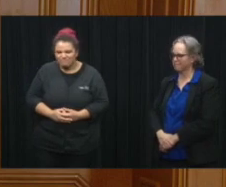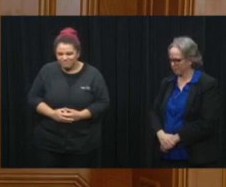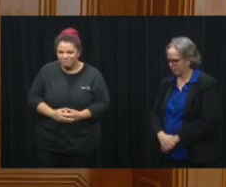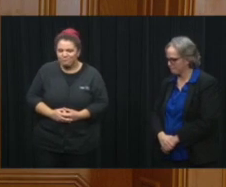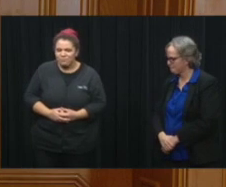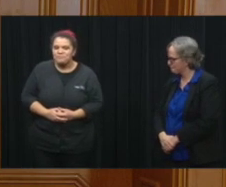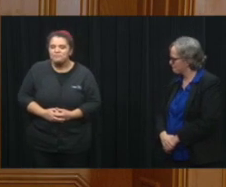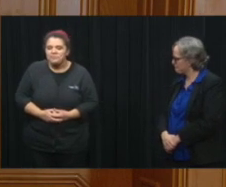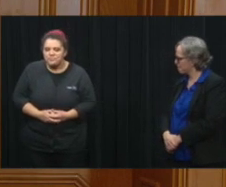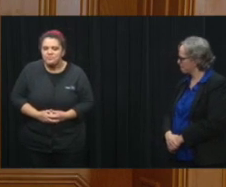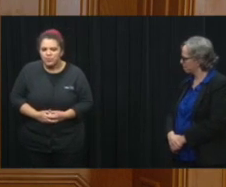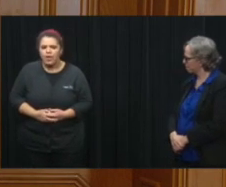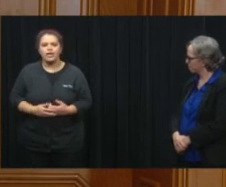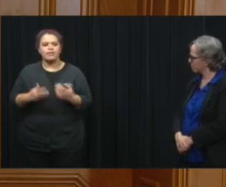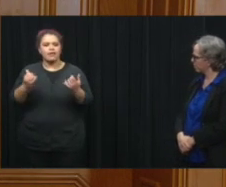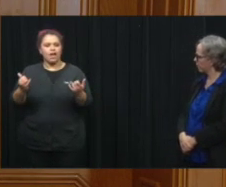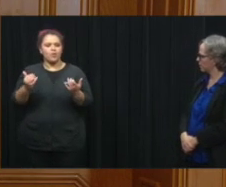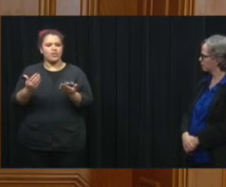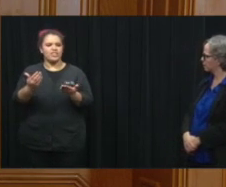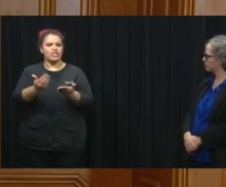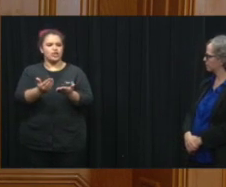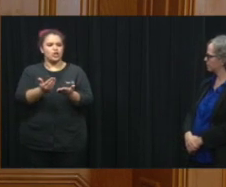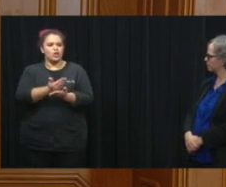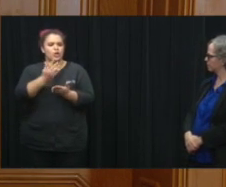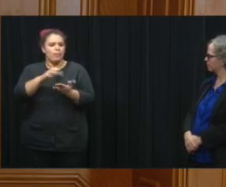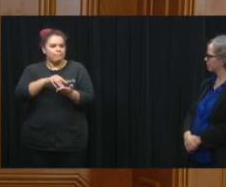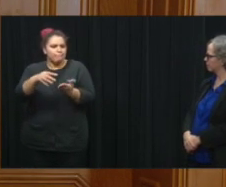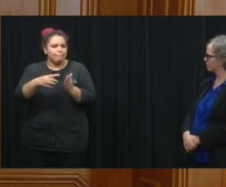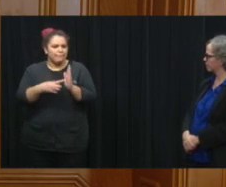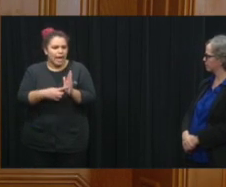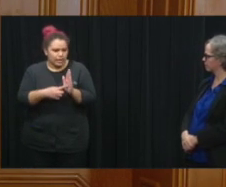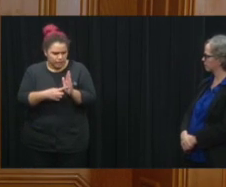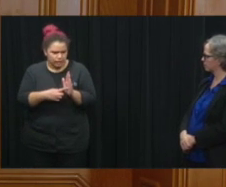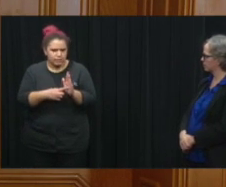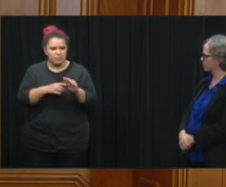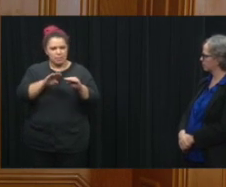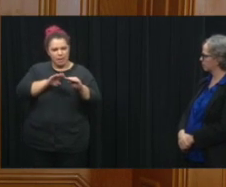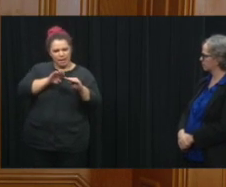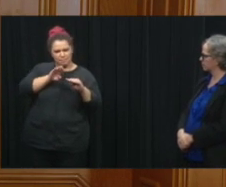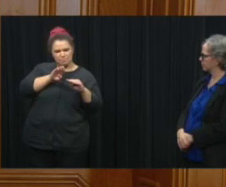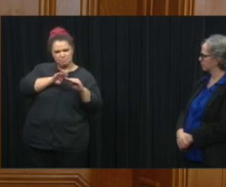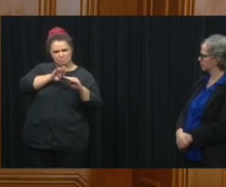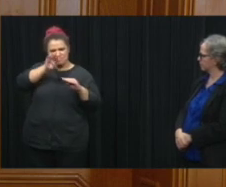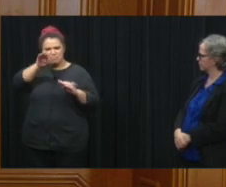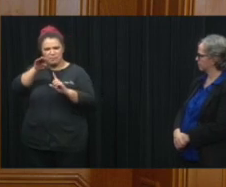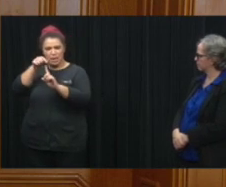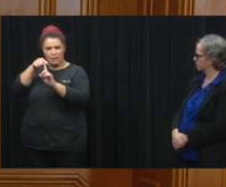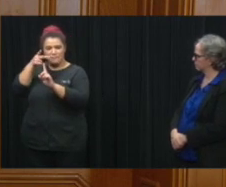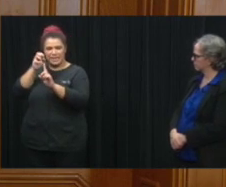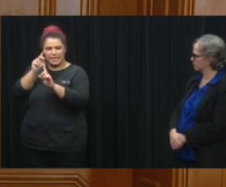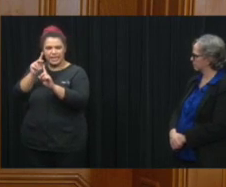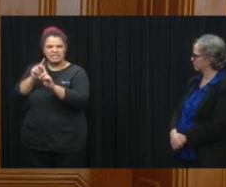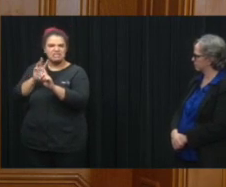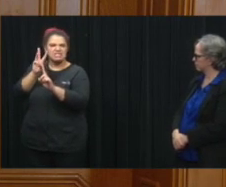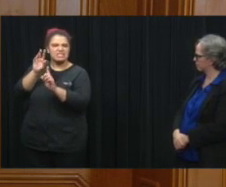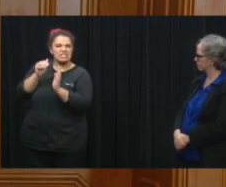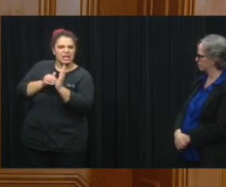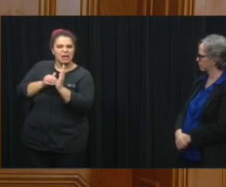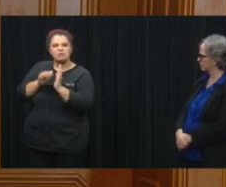the new modeling and showing that the peak is at 6,000 to 10,000 per day at its peak, is